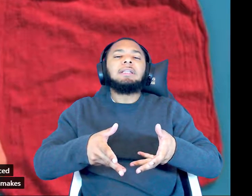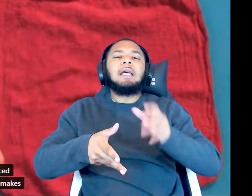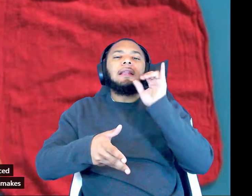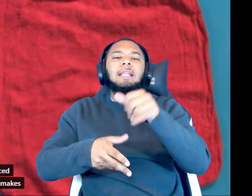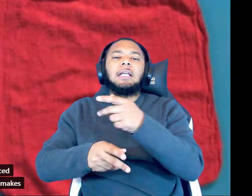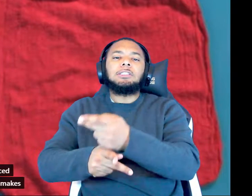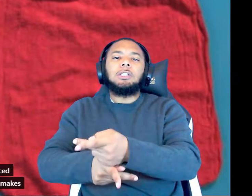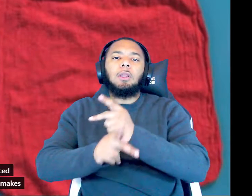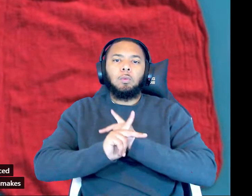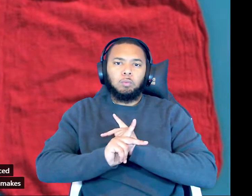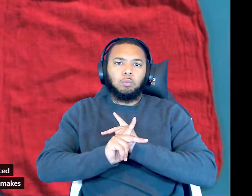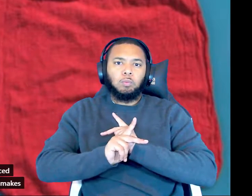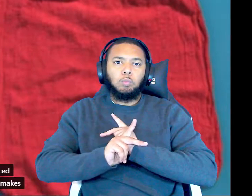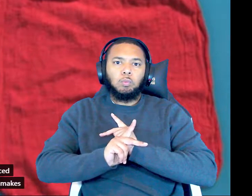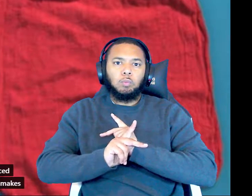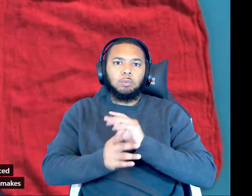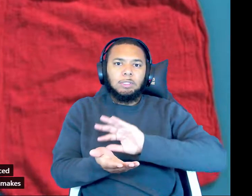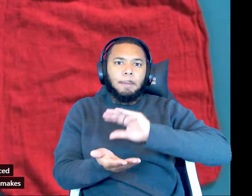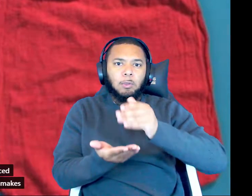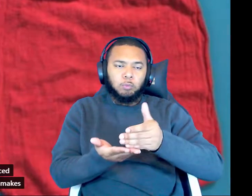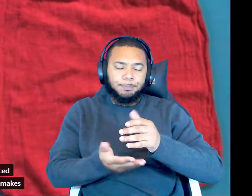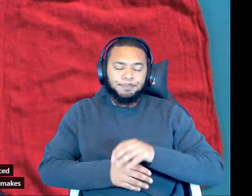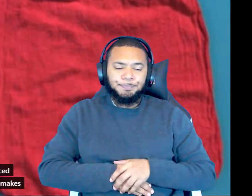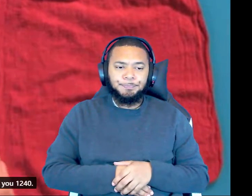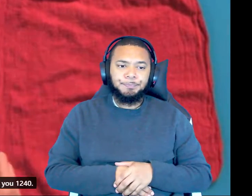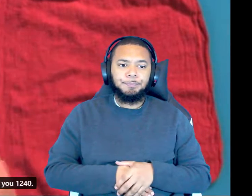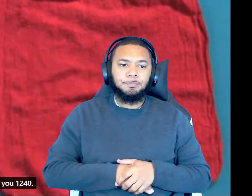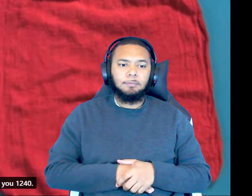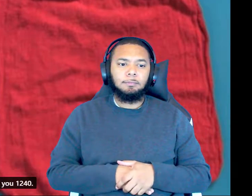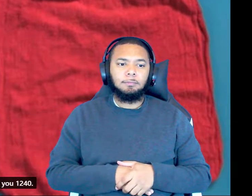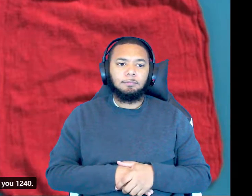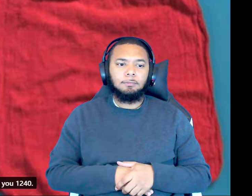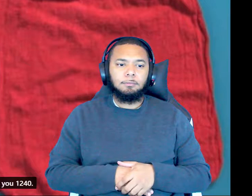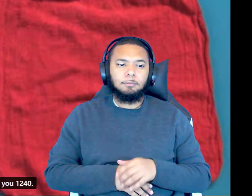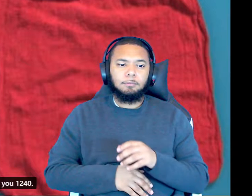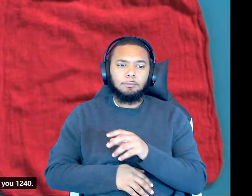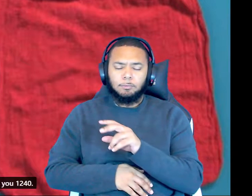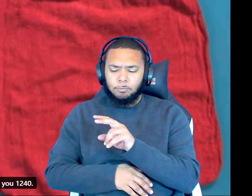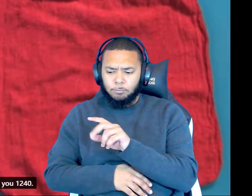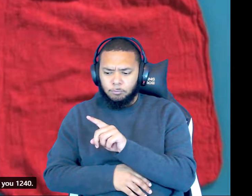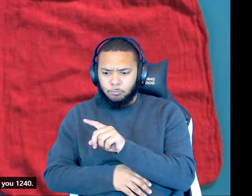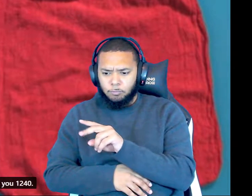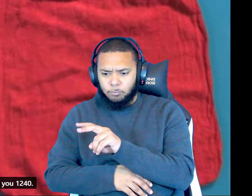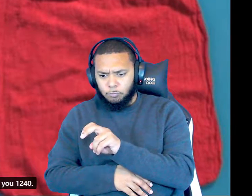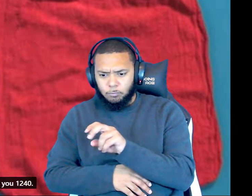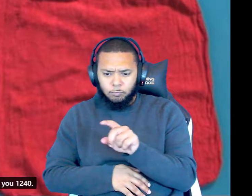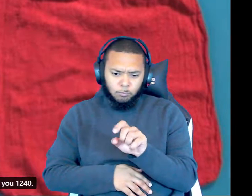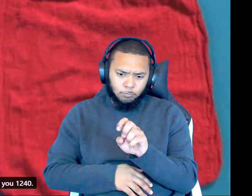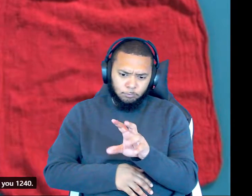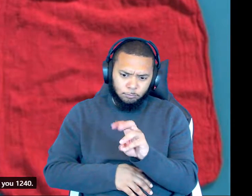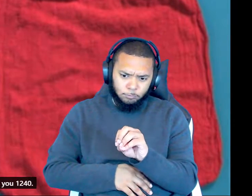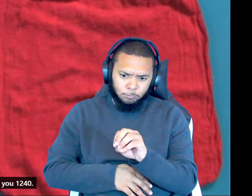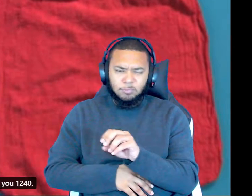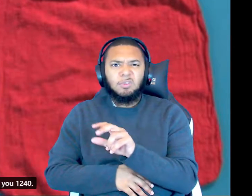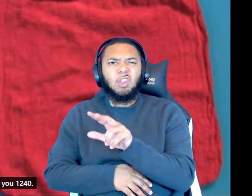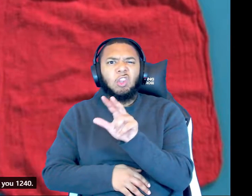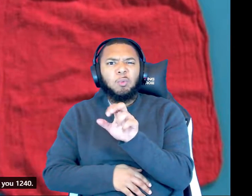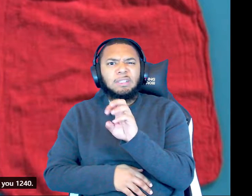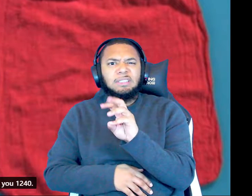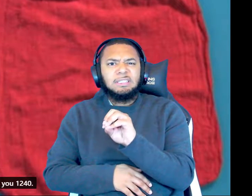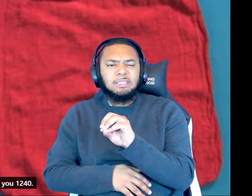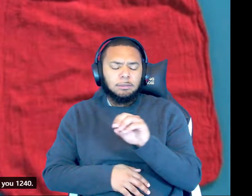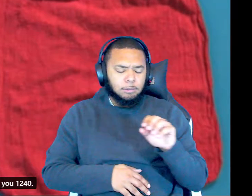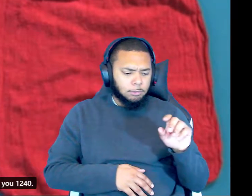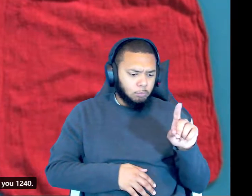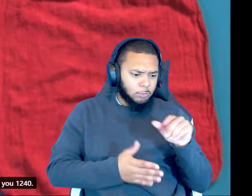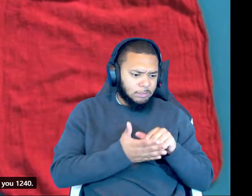your installment loan. 200 and 160 makes 360, and 360